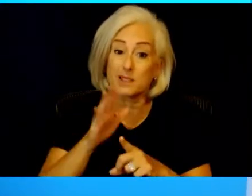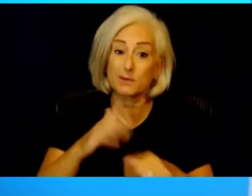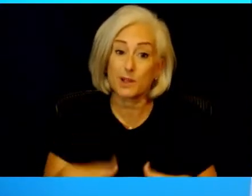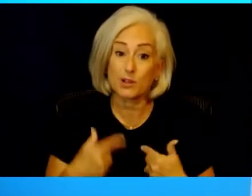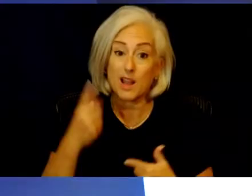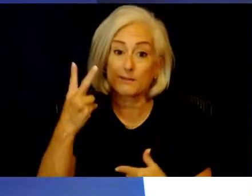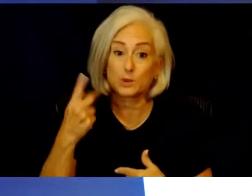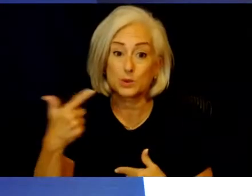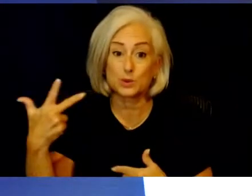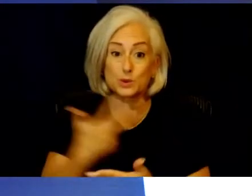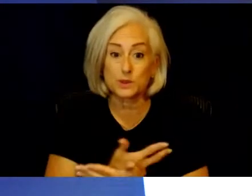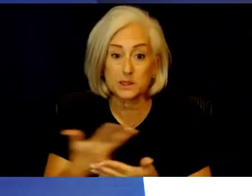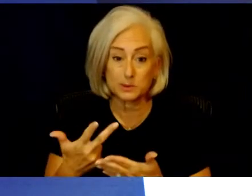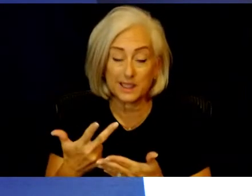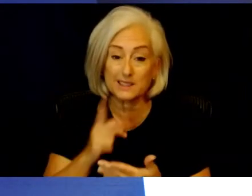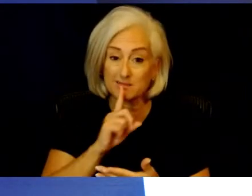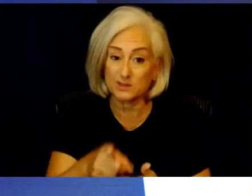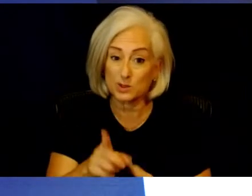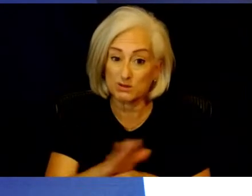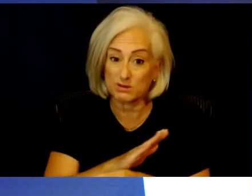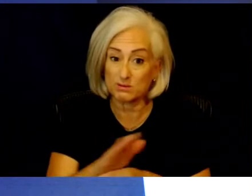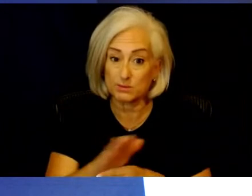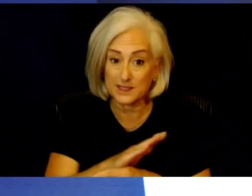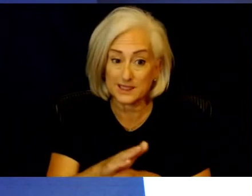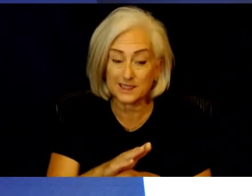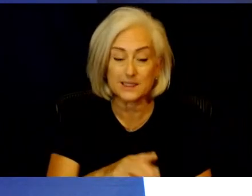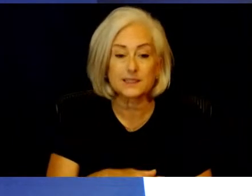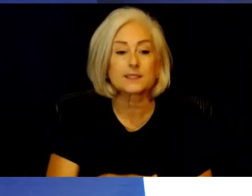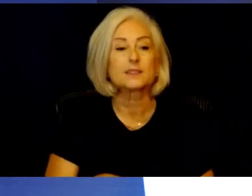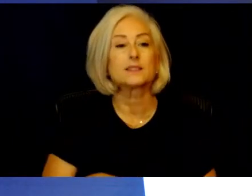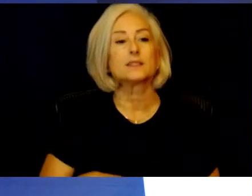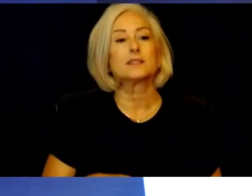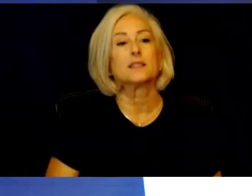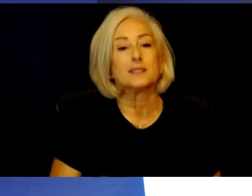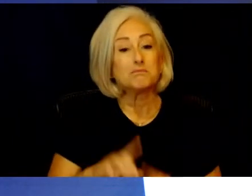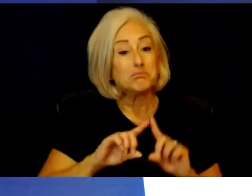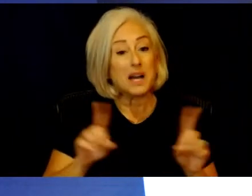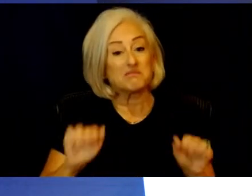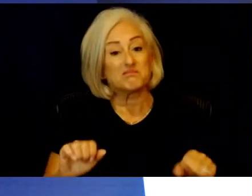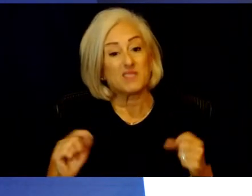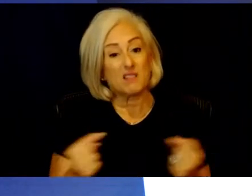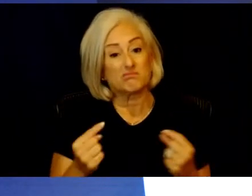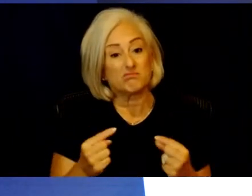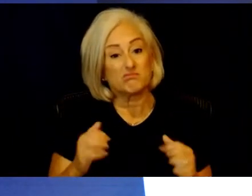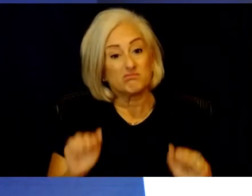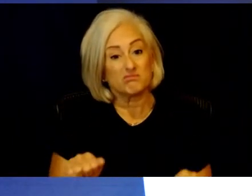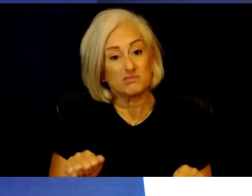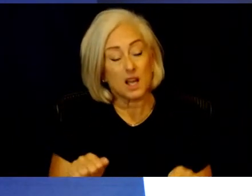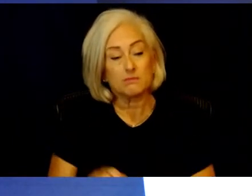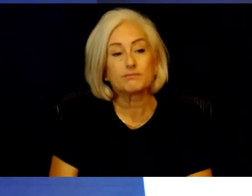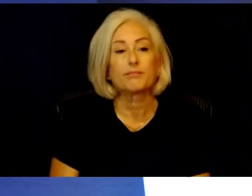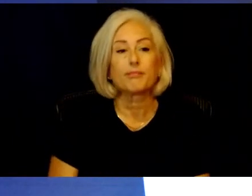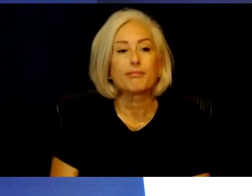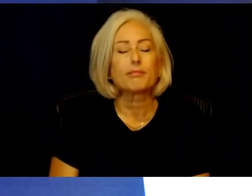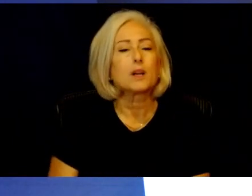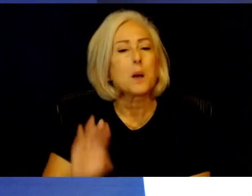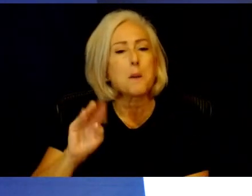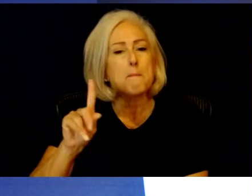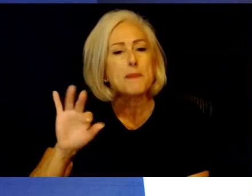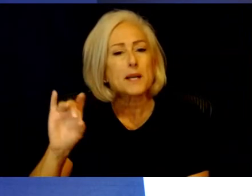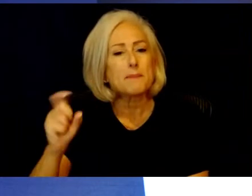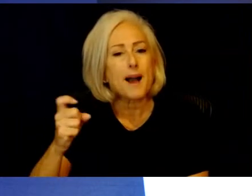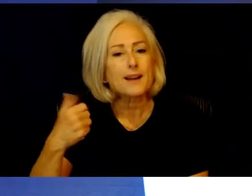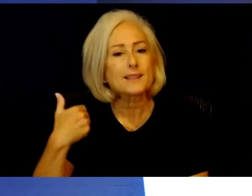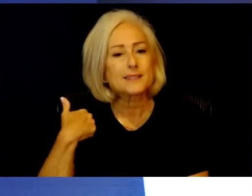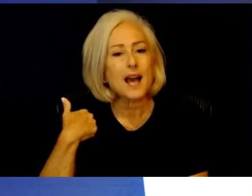A follow-up question from one of our viewers. Is the monkeypox vaccine just one vaccine, or is there a second shot or a booster? Yeah, so as